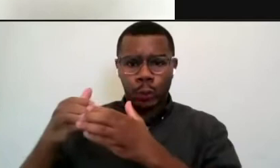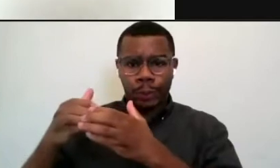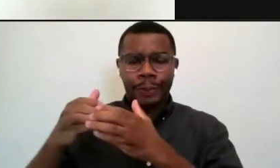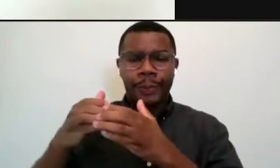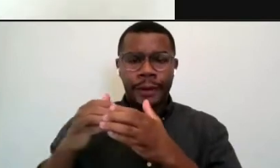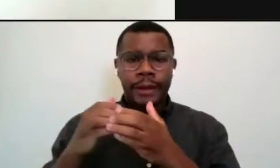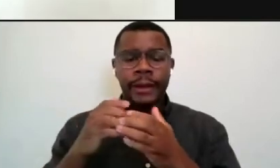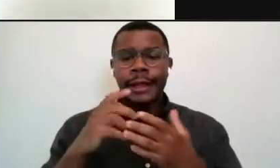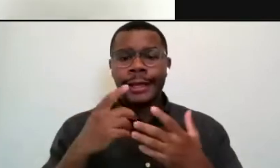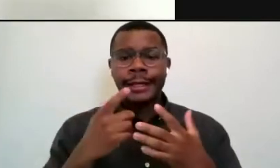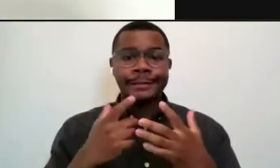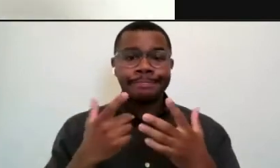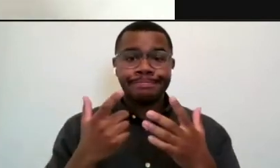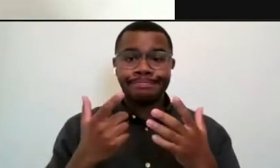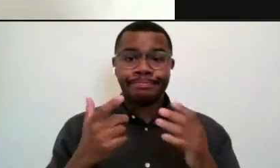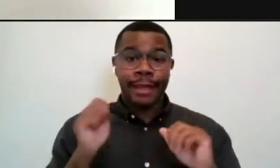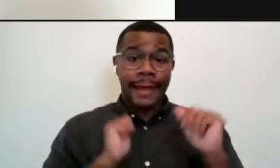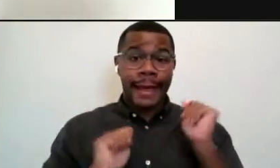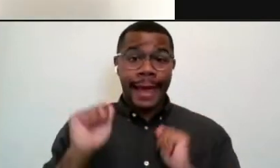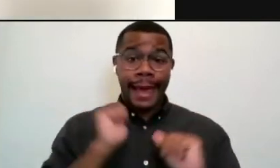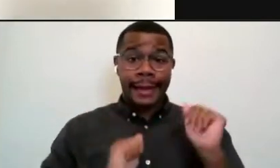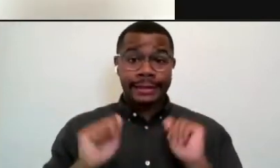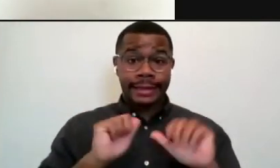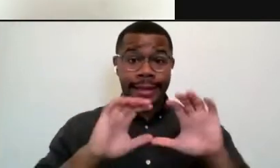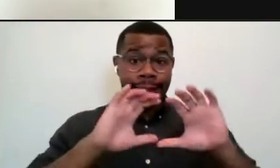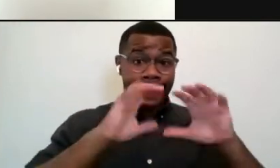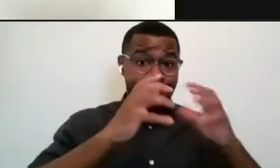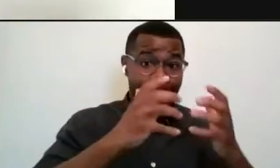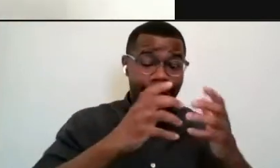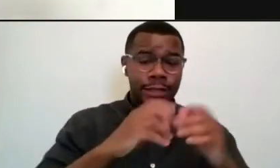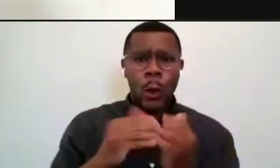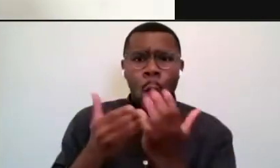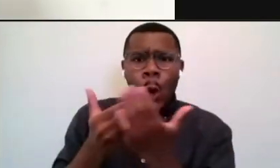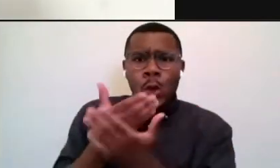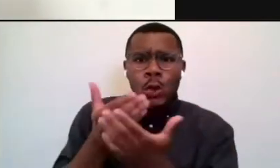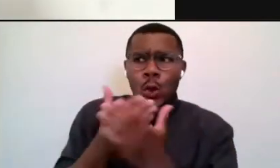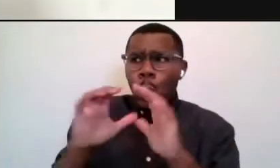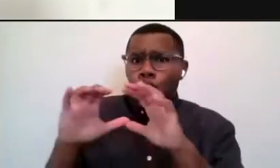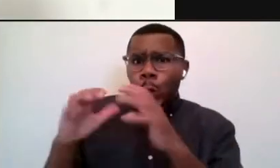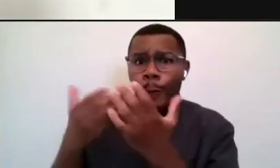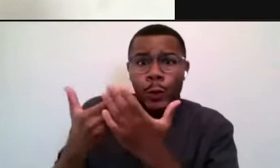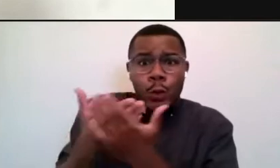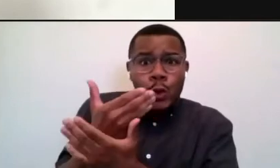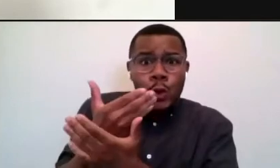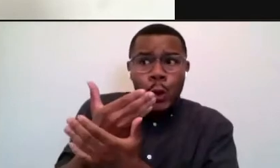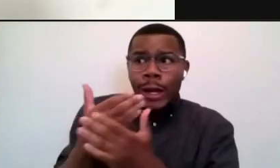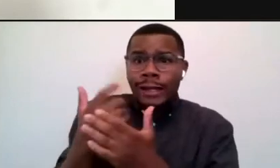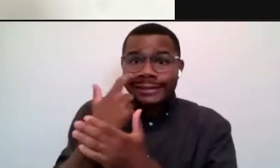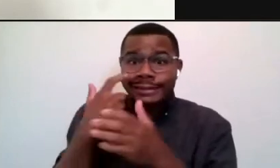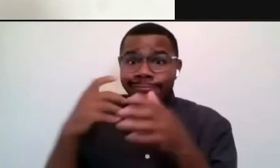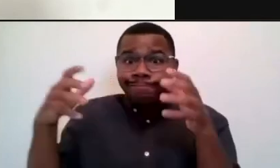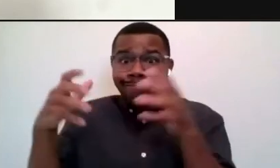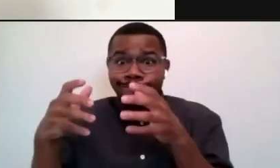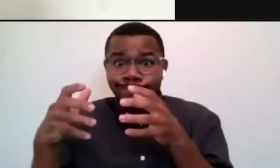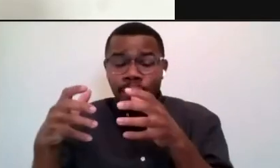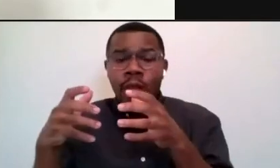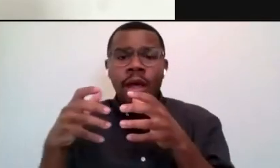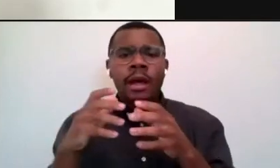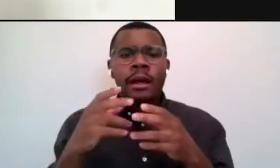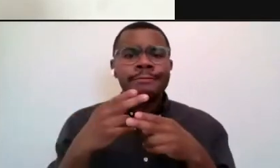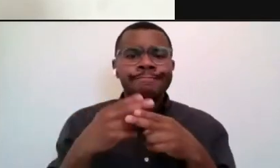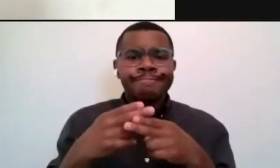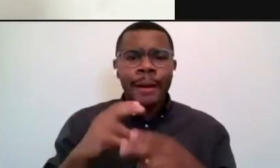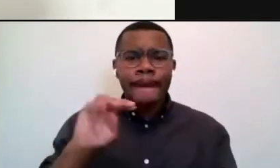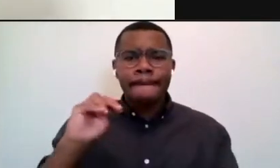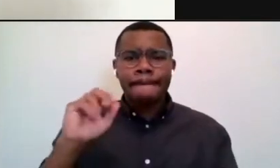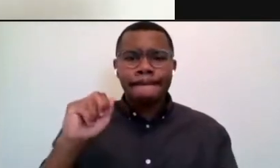like an acting class or a new ensemble that's coming together. It's a mapping exercise